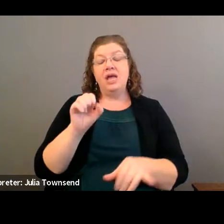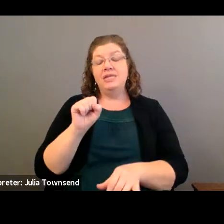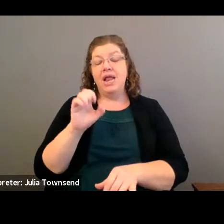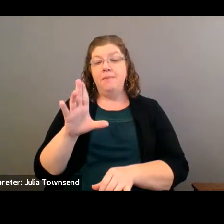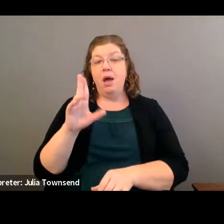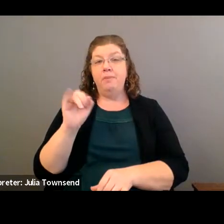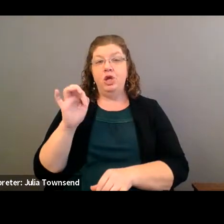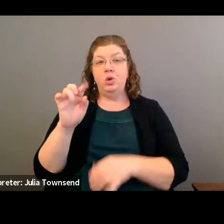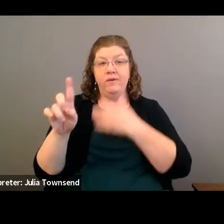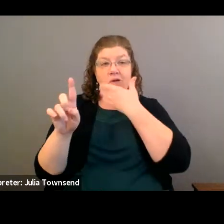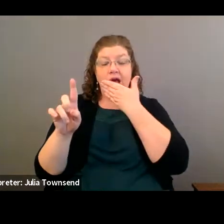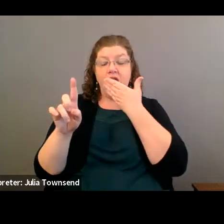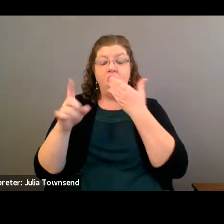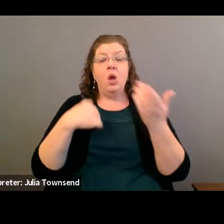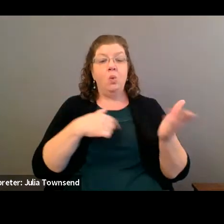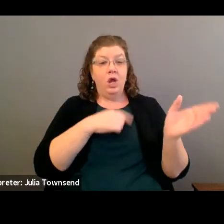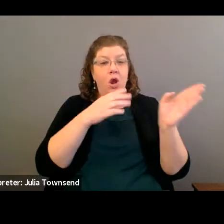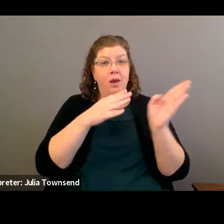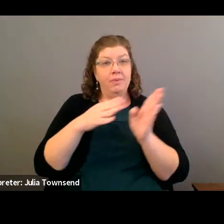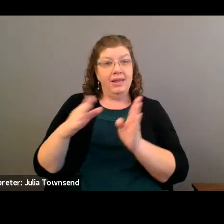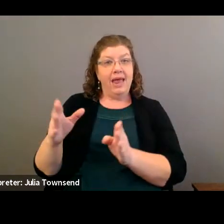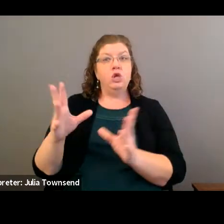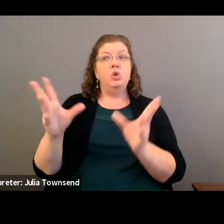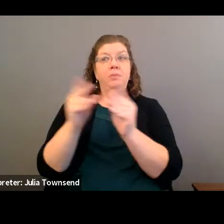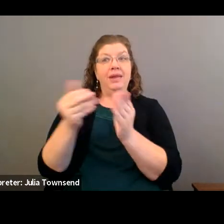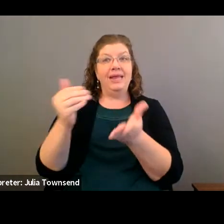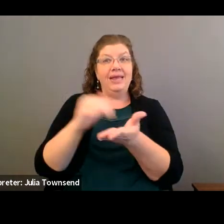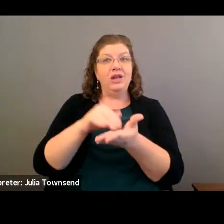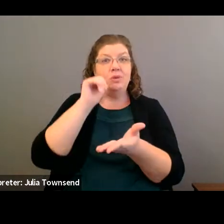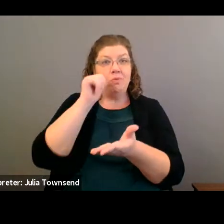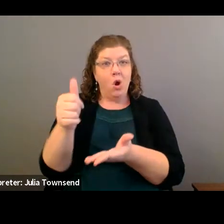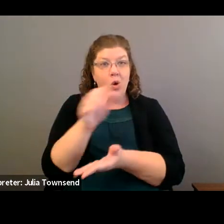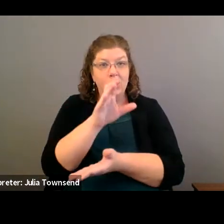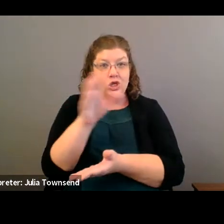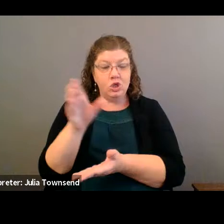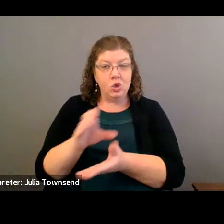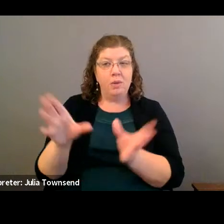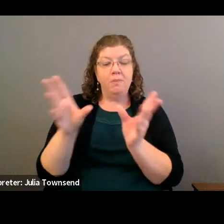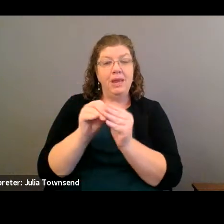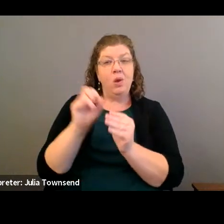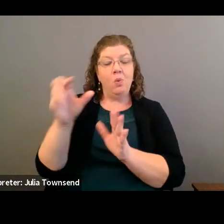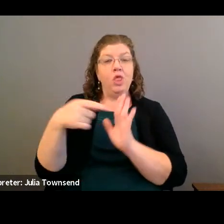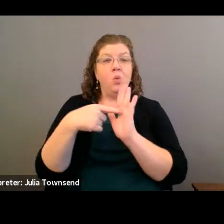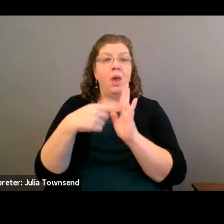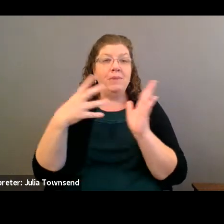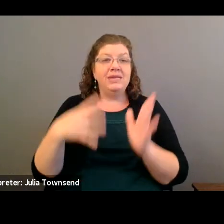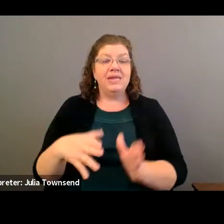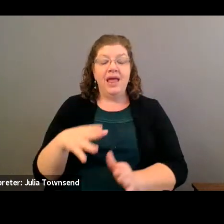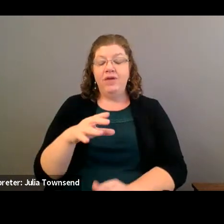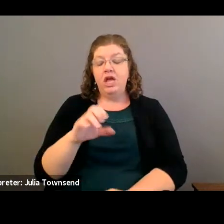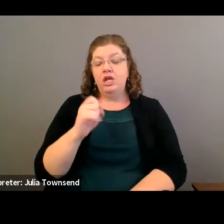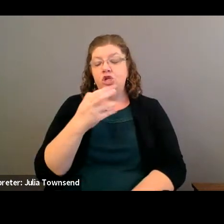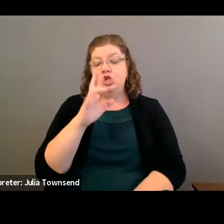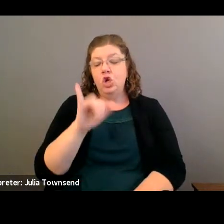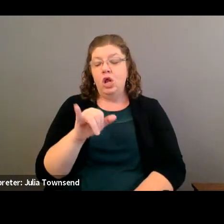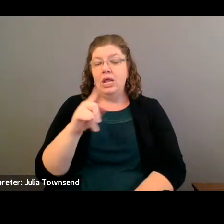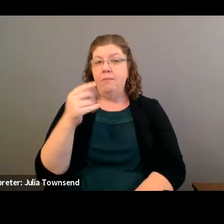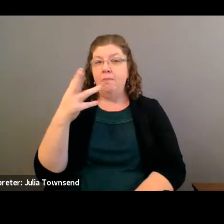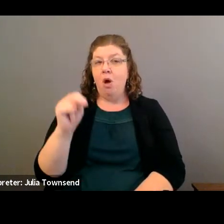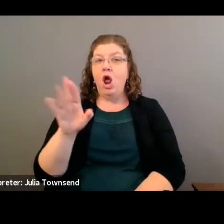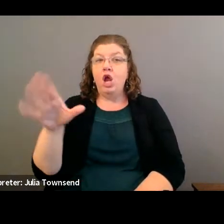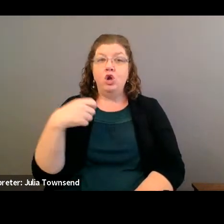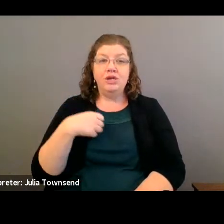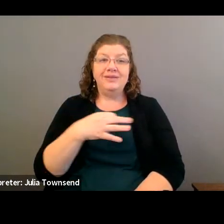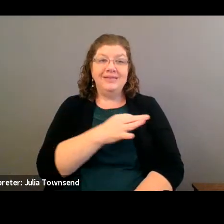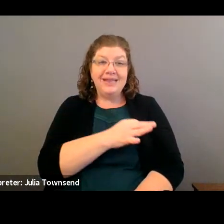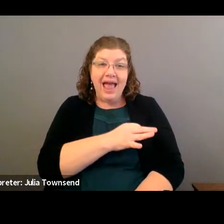are planning a meeting tomorrow, a Zoom meeting with the Representative Senator Limon and her staff members. And